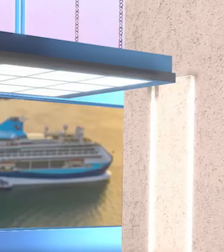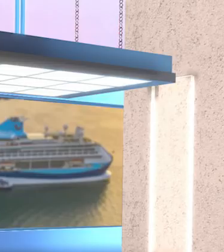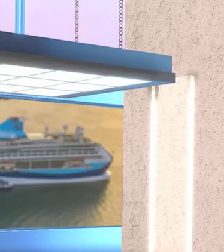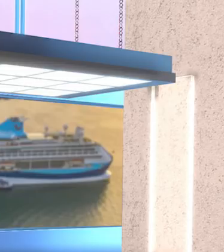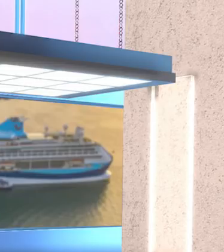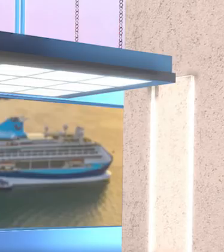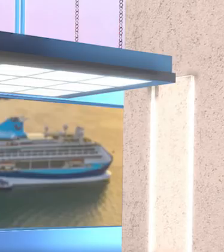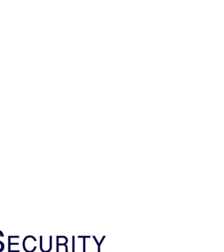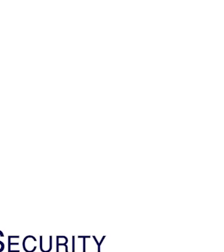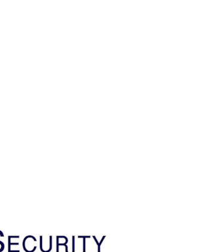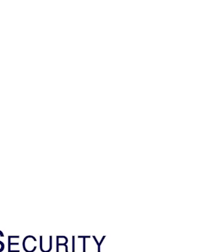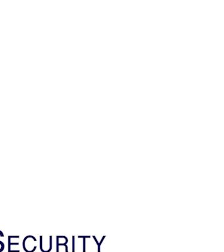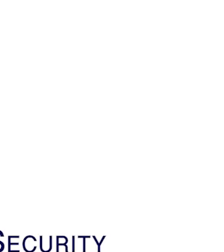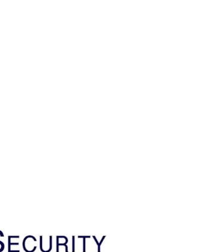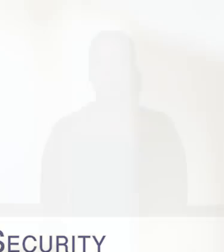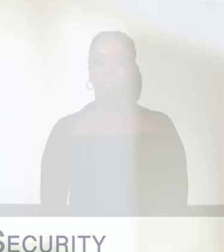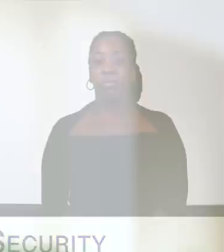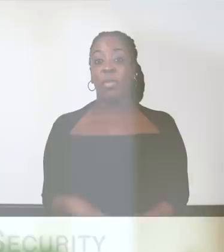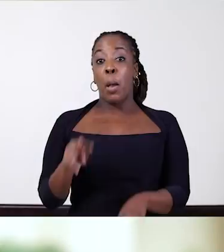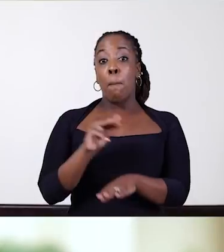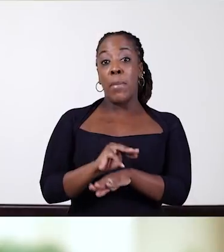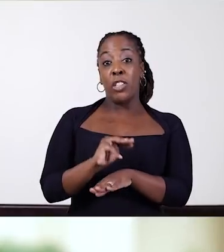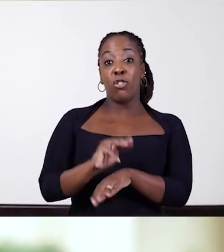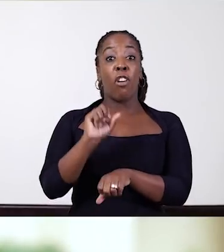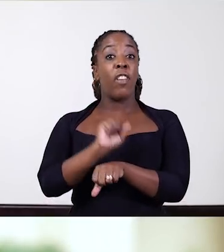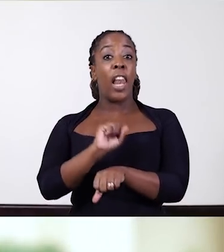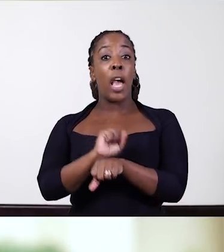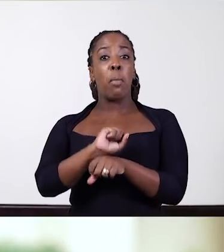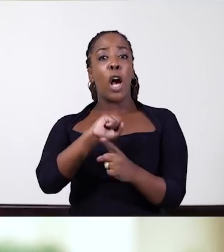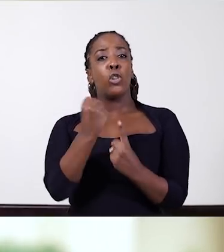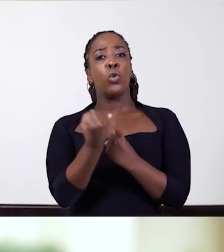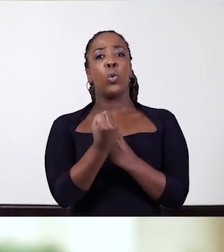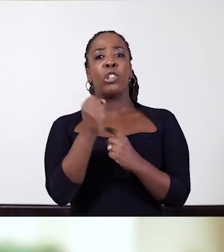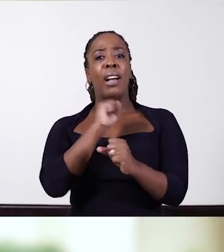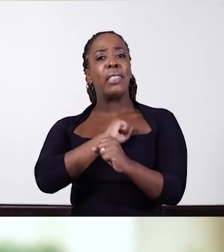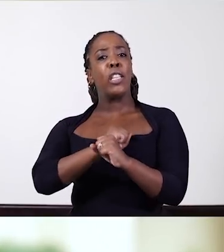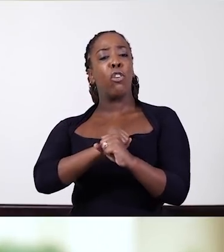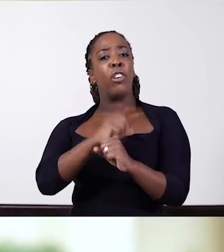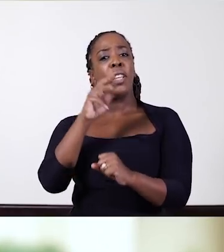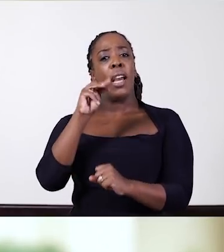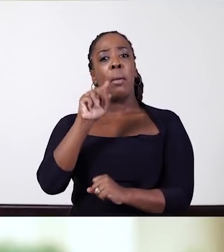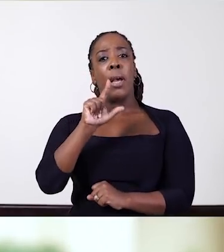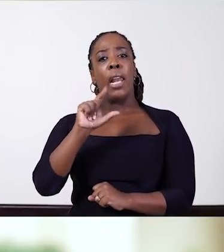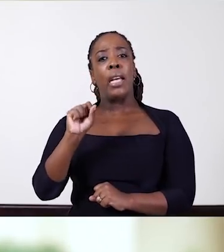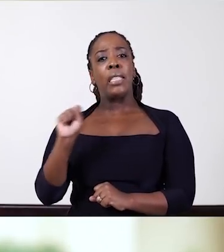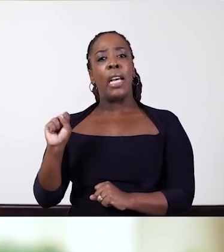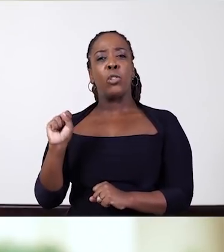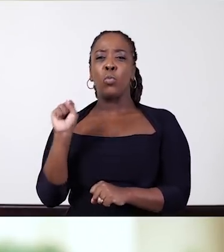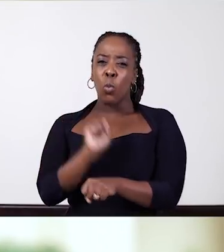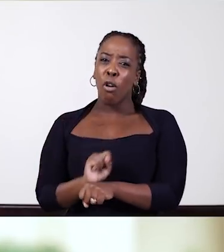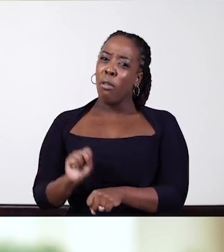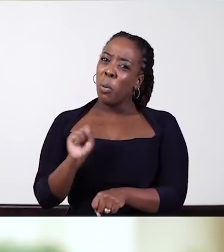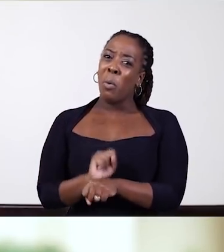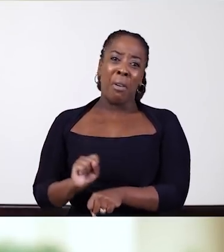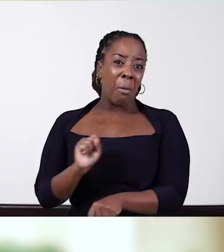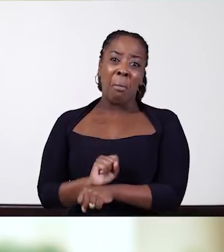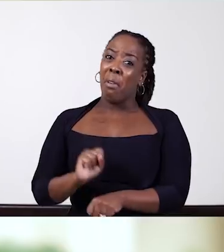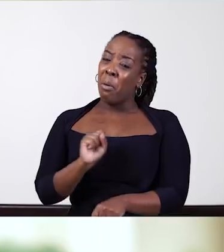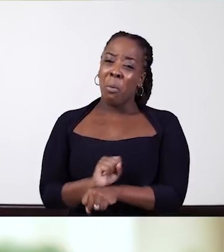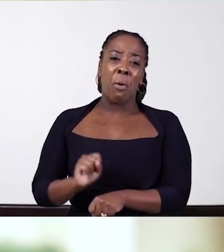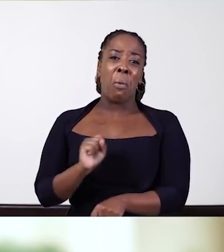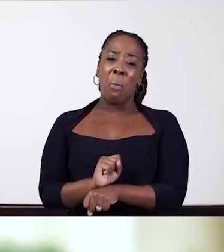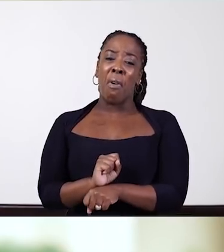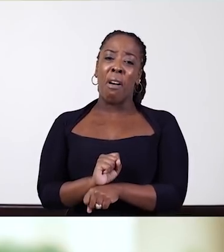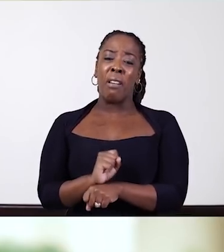Atkinson. Stay with us. The Ministry of Labour and Social Security has been working assiduously to help